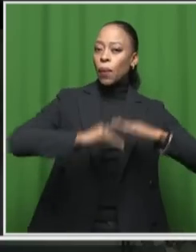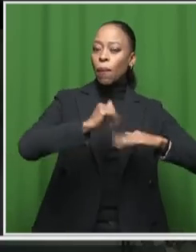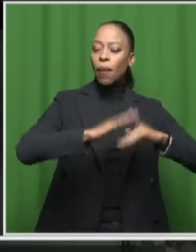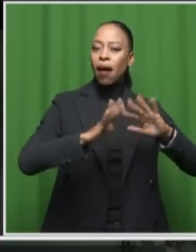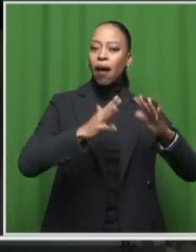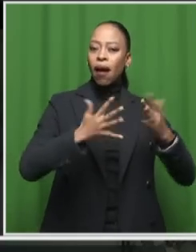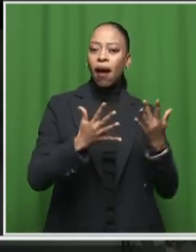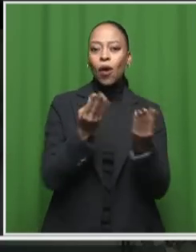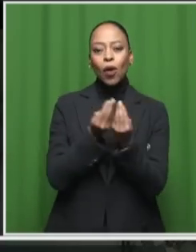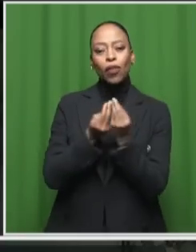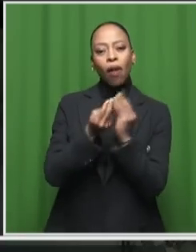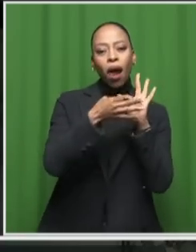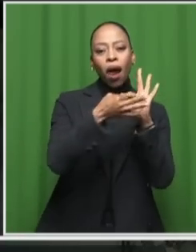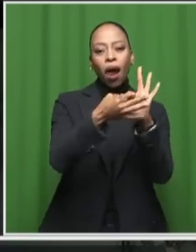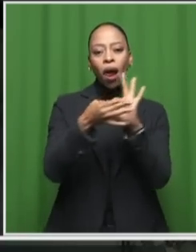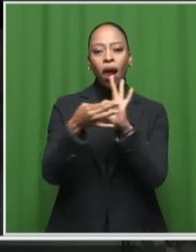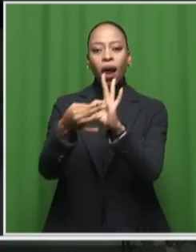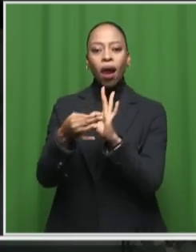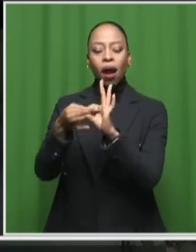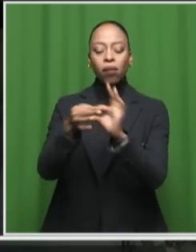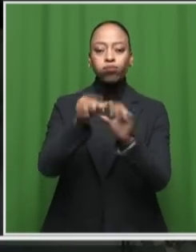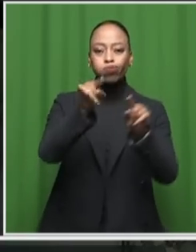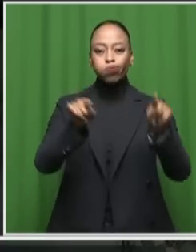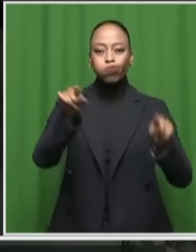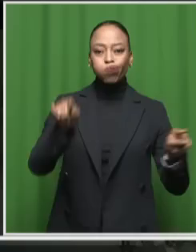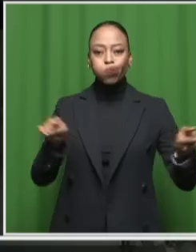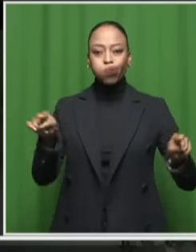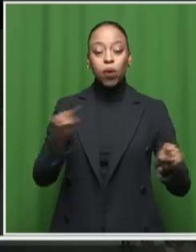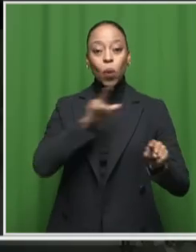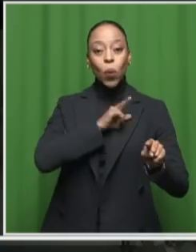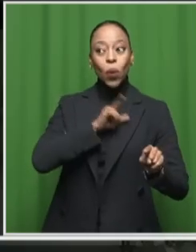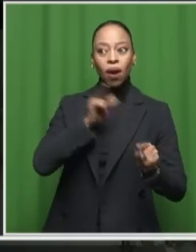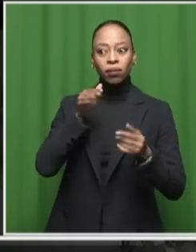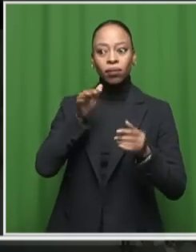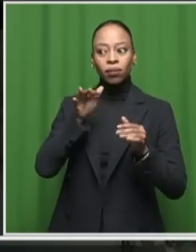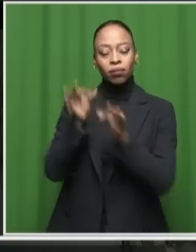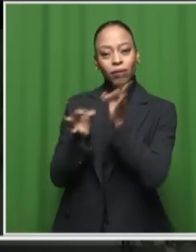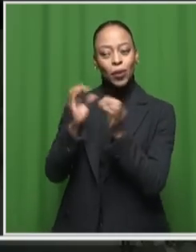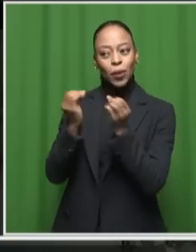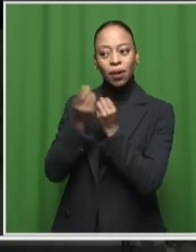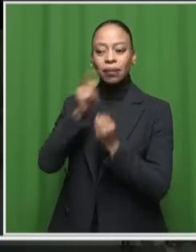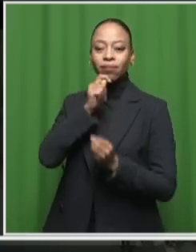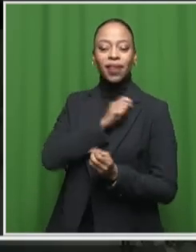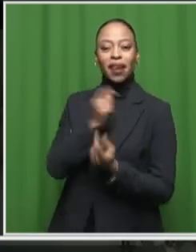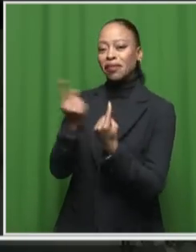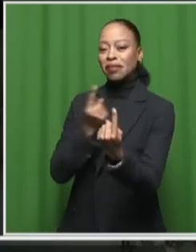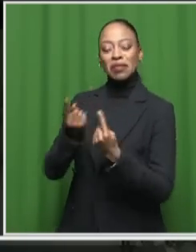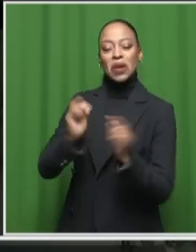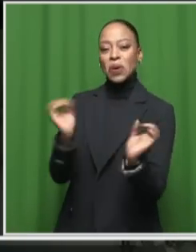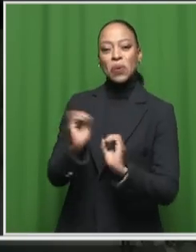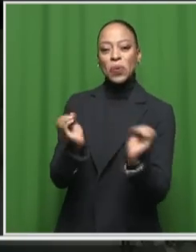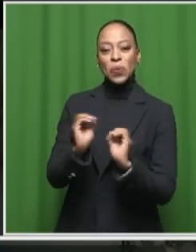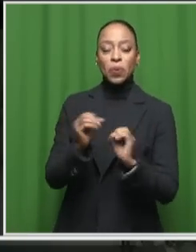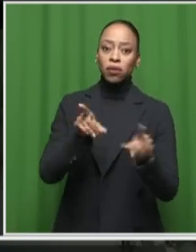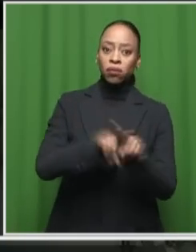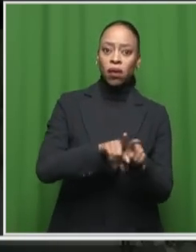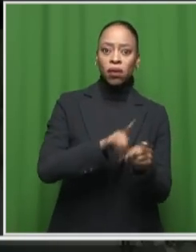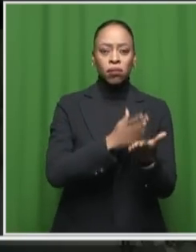and relationships across sometimes canyons of mistrust and positions that people hold on to